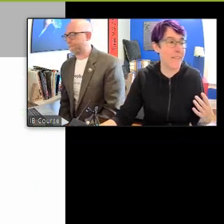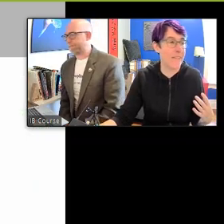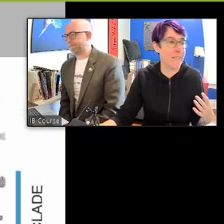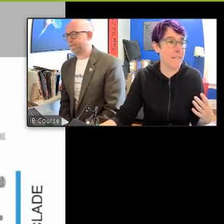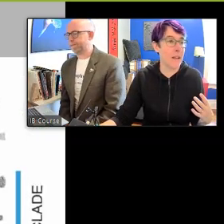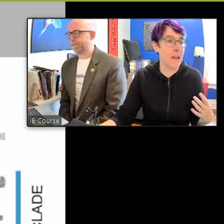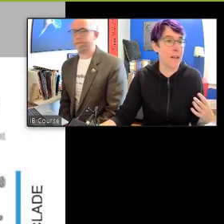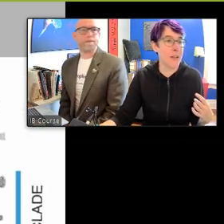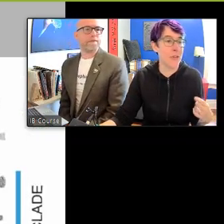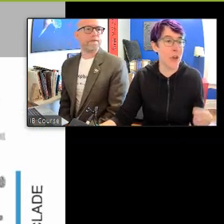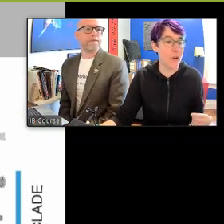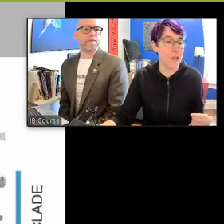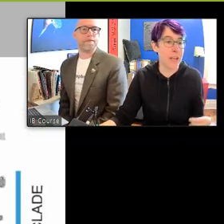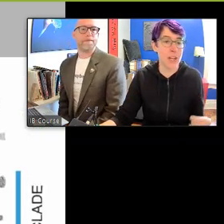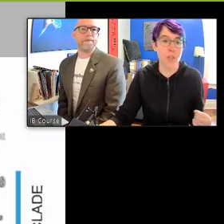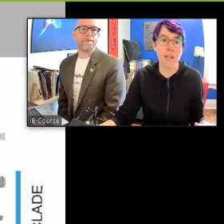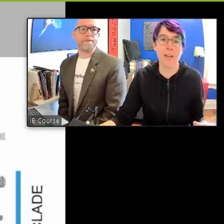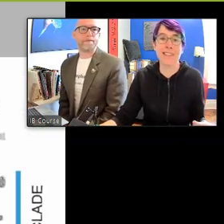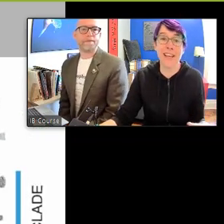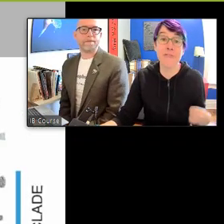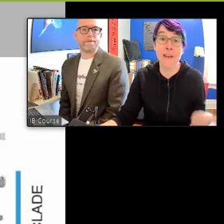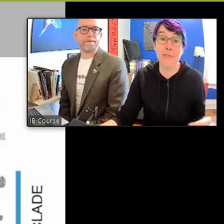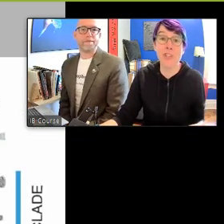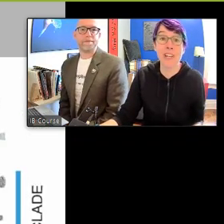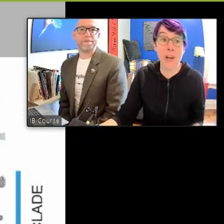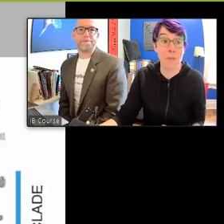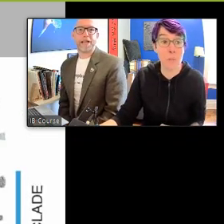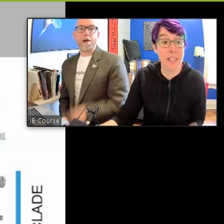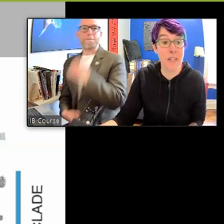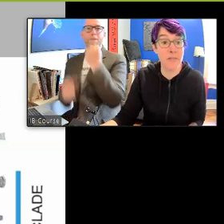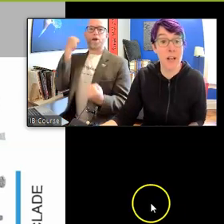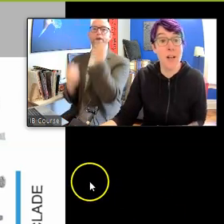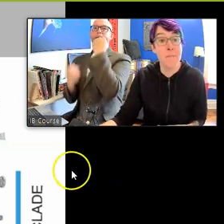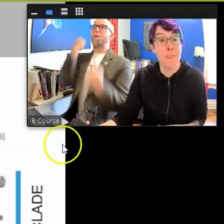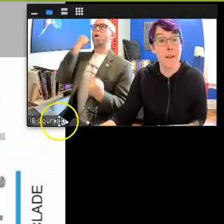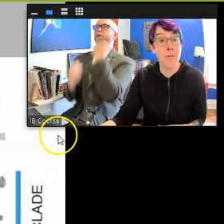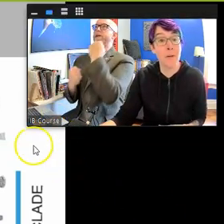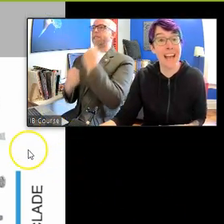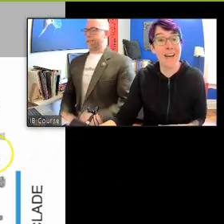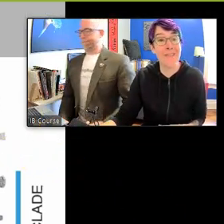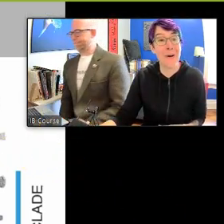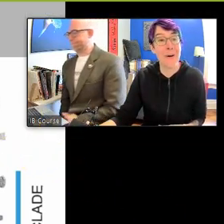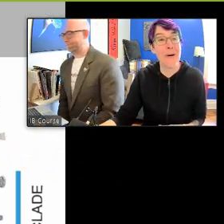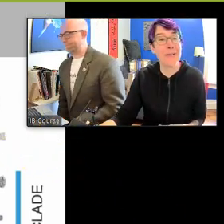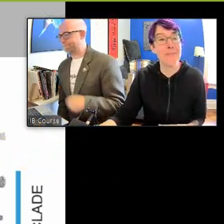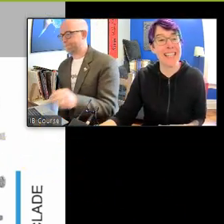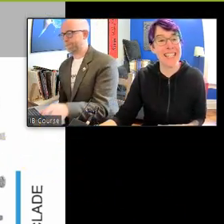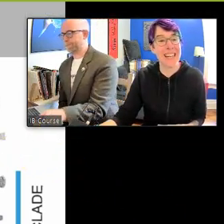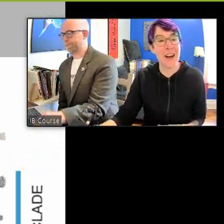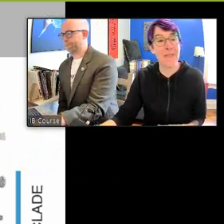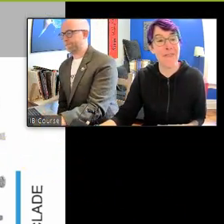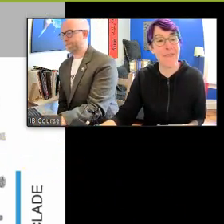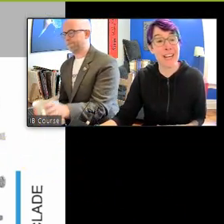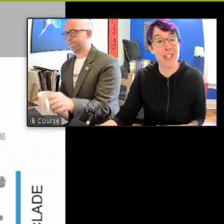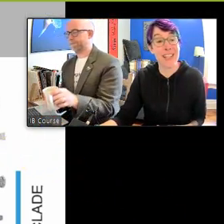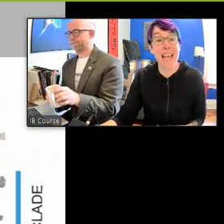Okay. So, here's what it looks like from an evolutionary perspective. More trees! We have a whole bunch